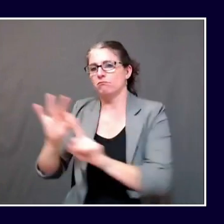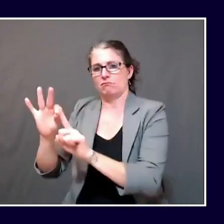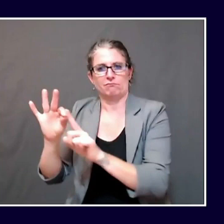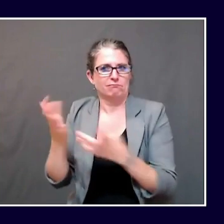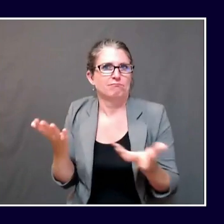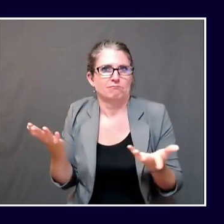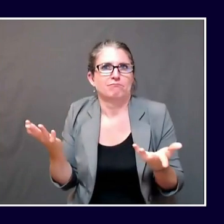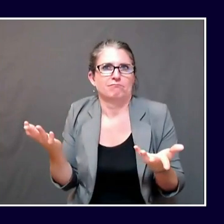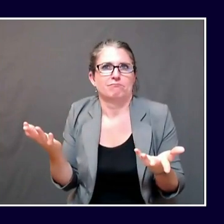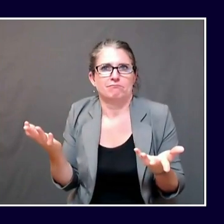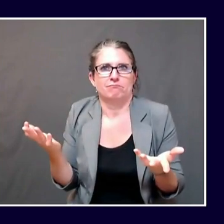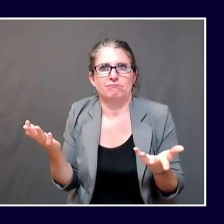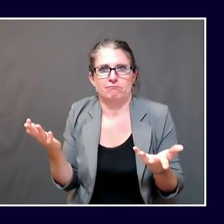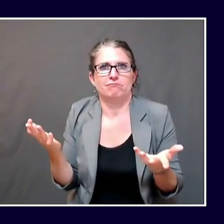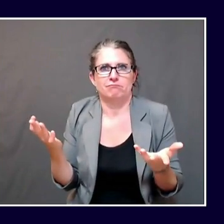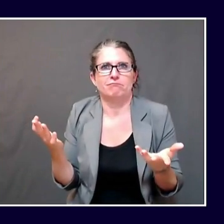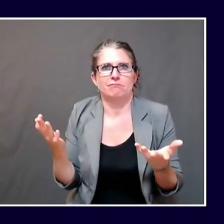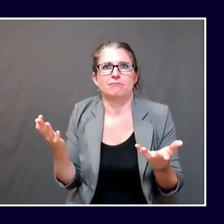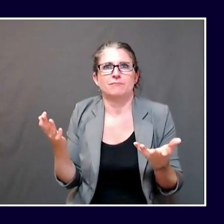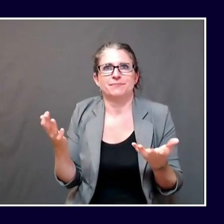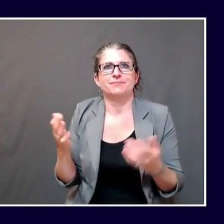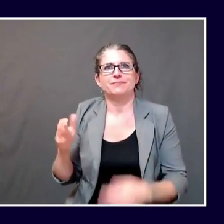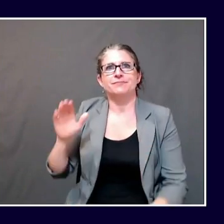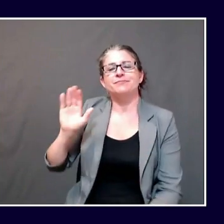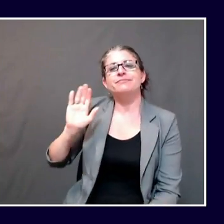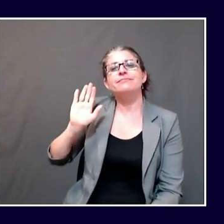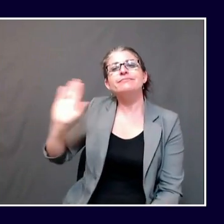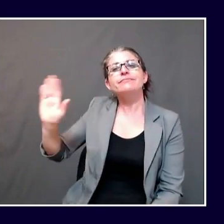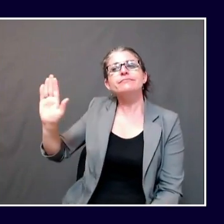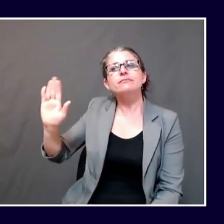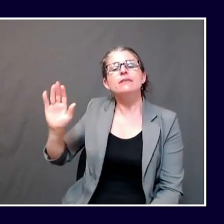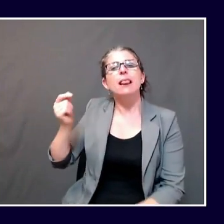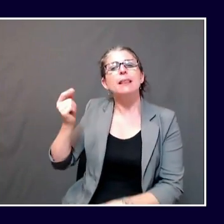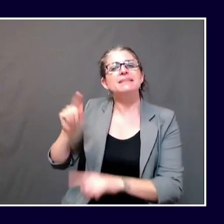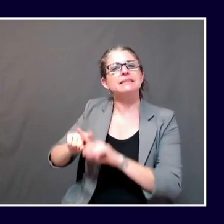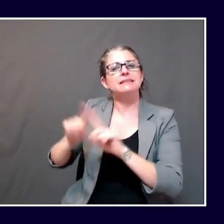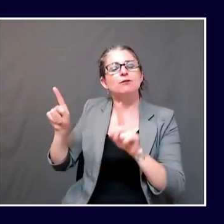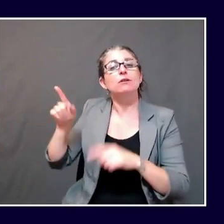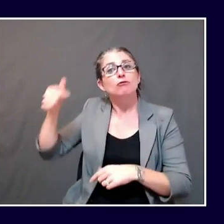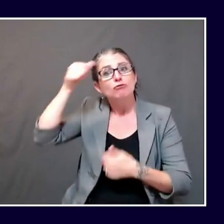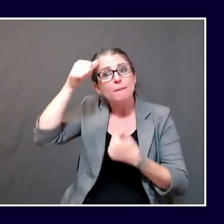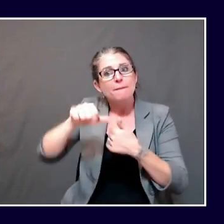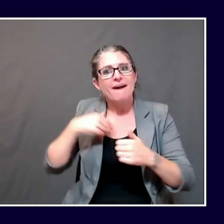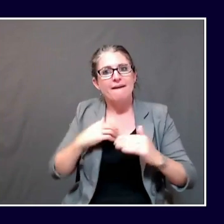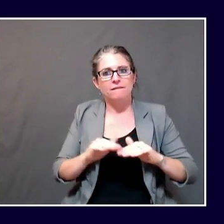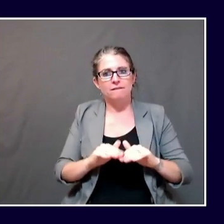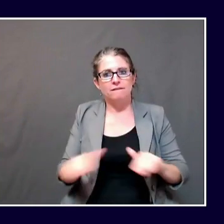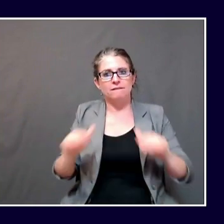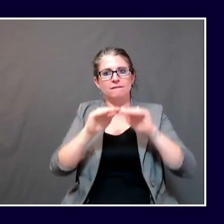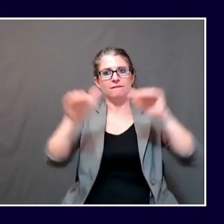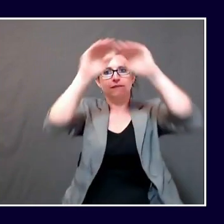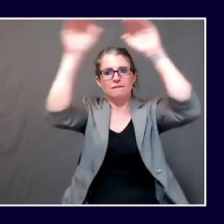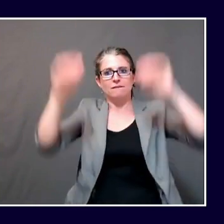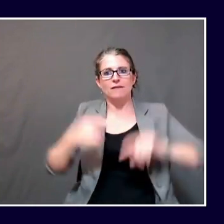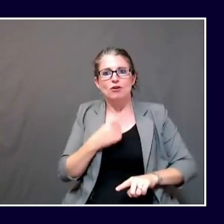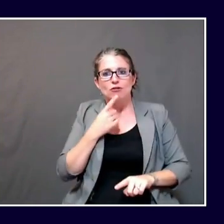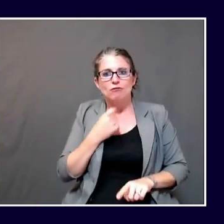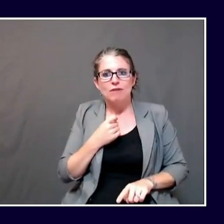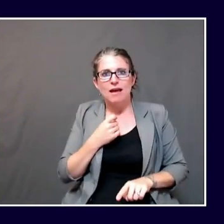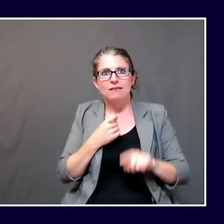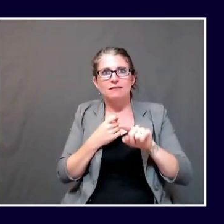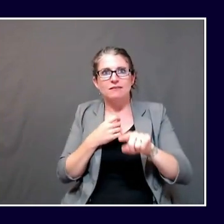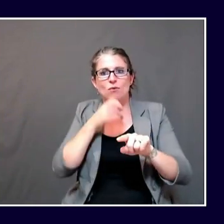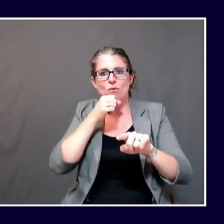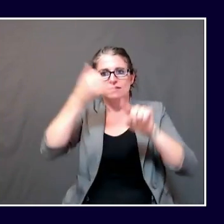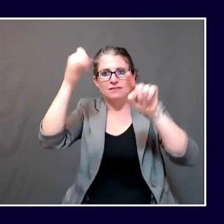designations, much of that information exists on that website already. My understanding is that the dashboard that you noted will be